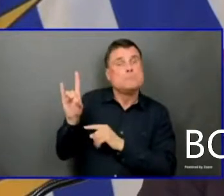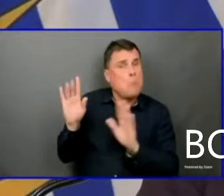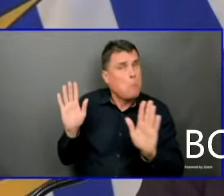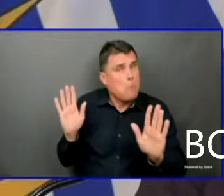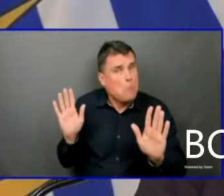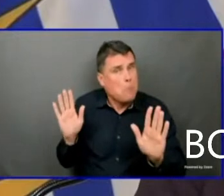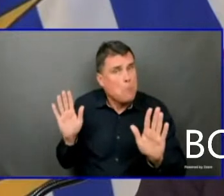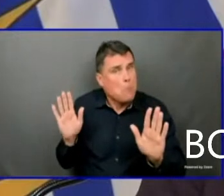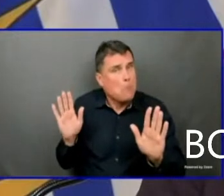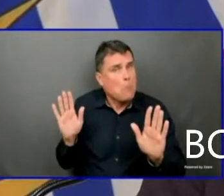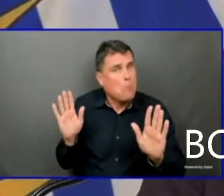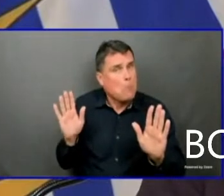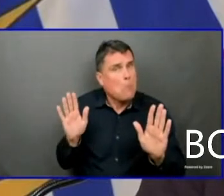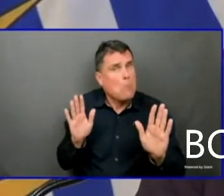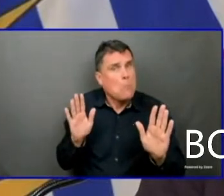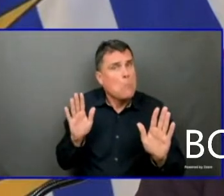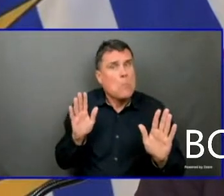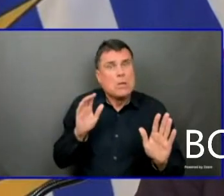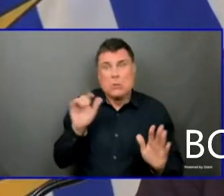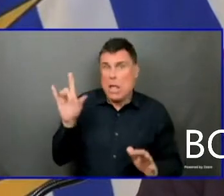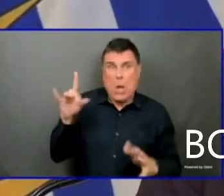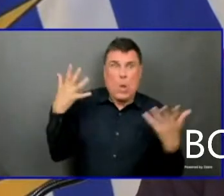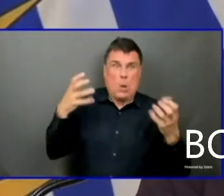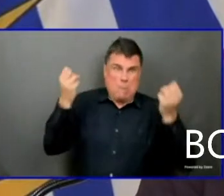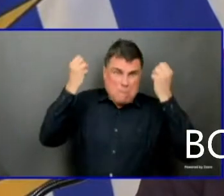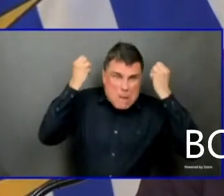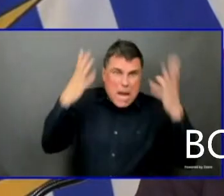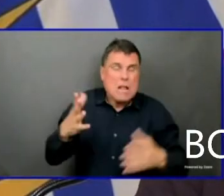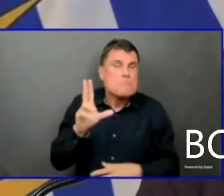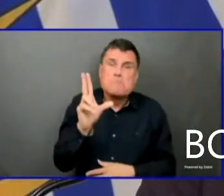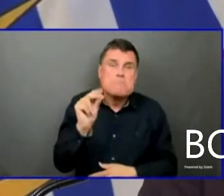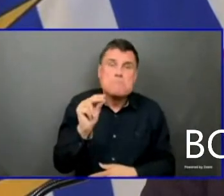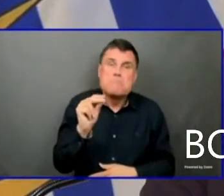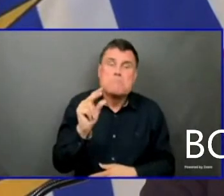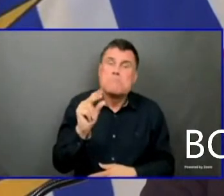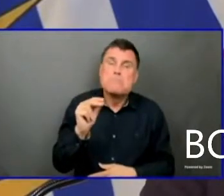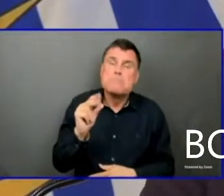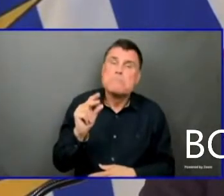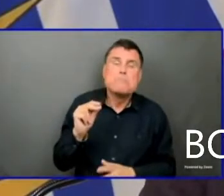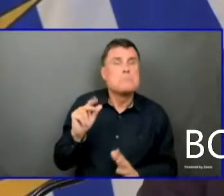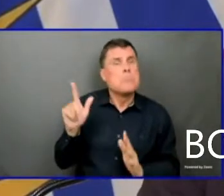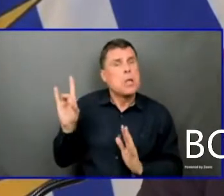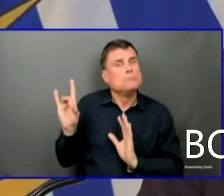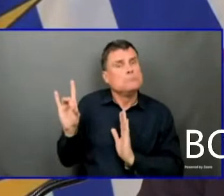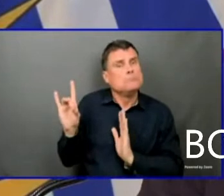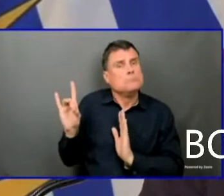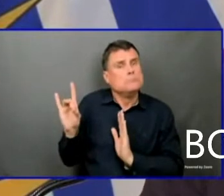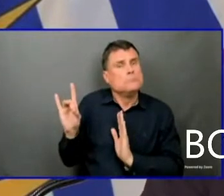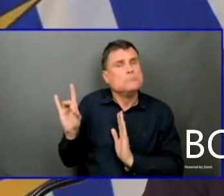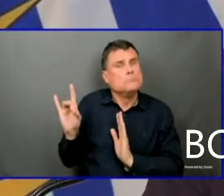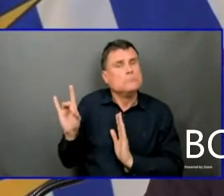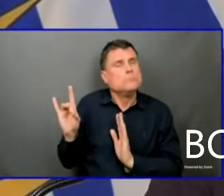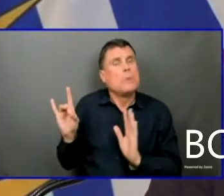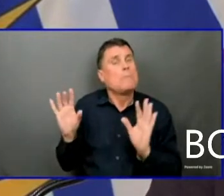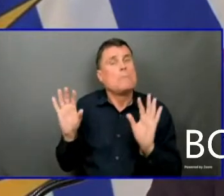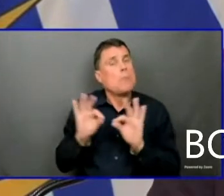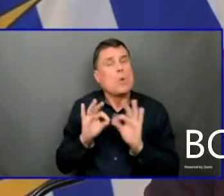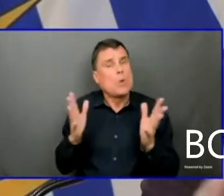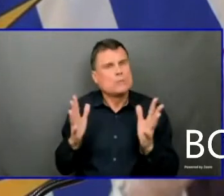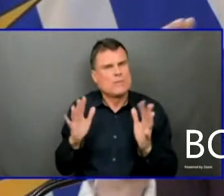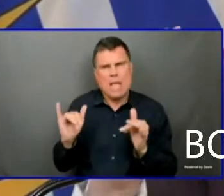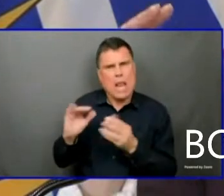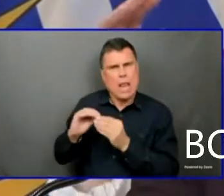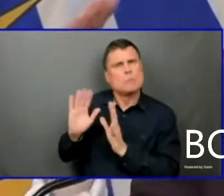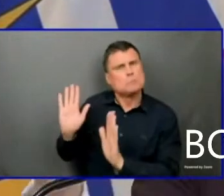places. And it is an important safety signal. But we also have to put it in the context of what we're seeing in terms